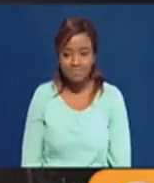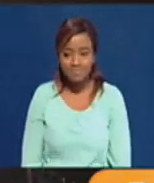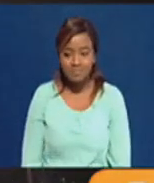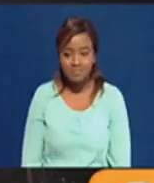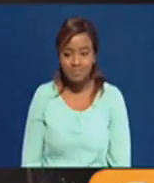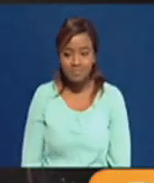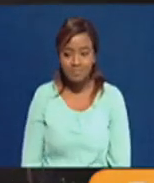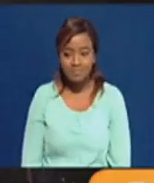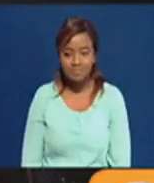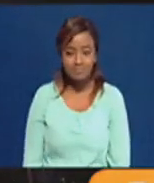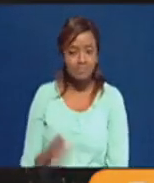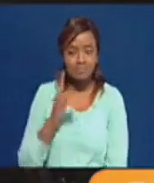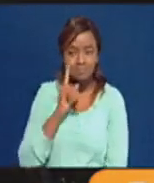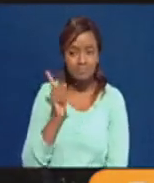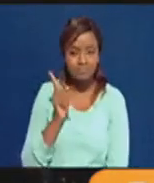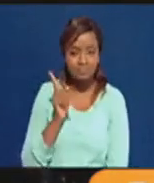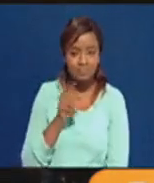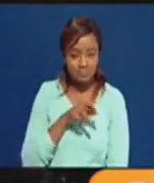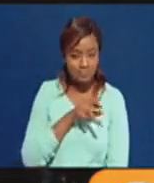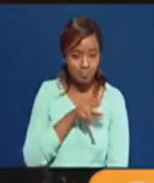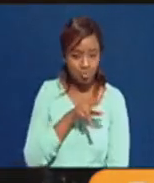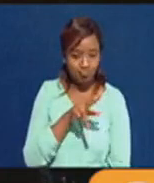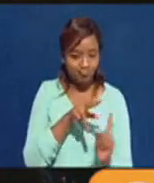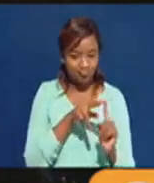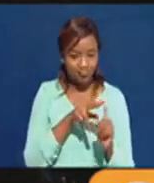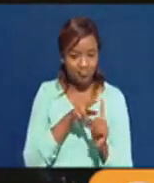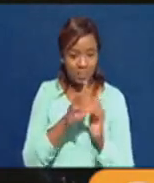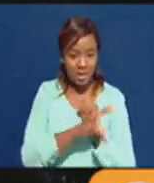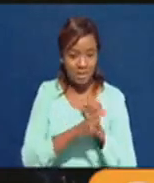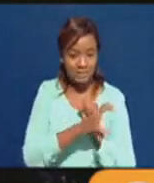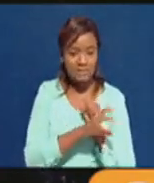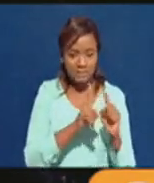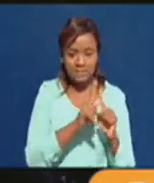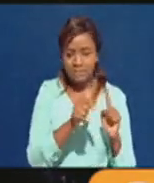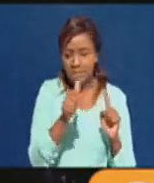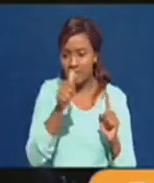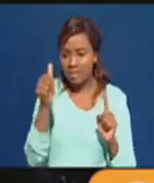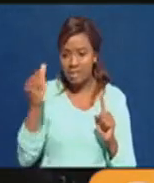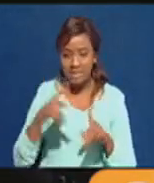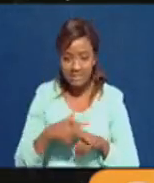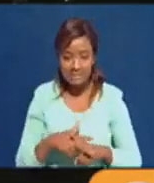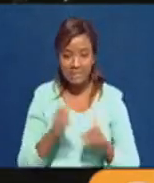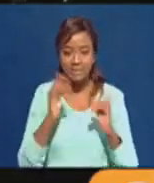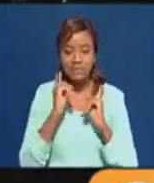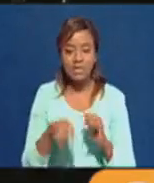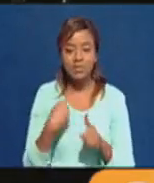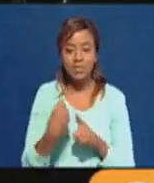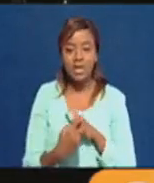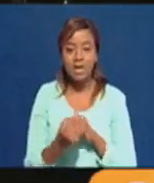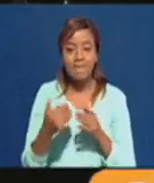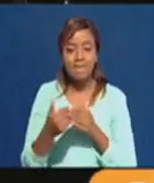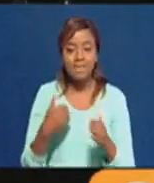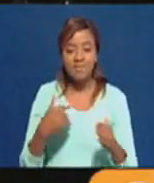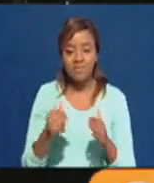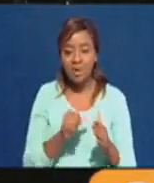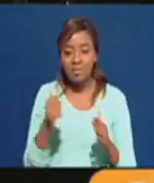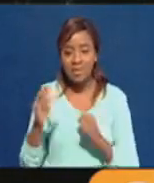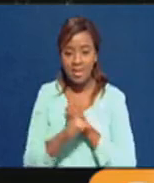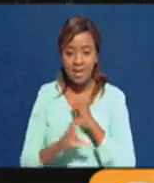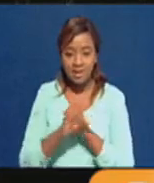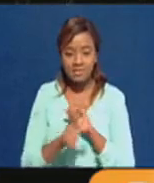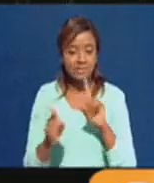These two cities are only part of a select club of countries and cities that get into the new year before the rest of the world. Seoul in